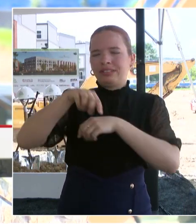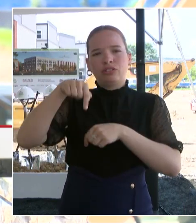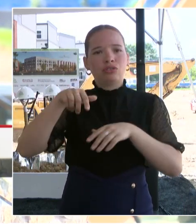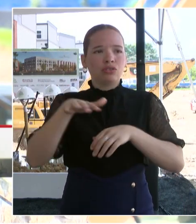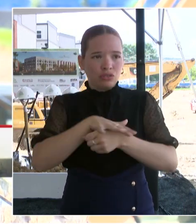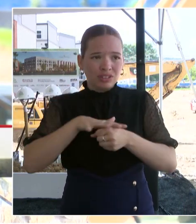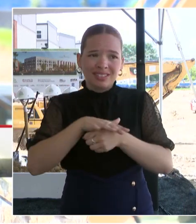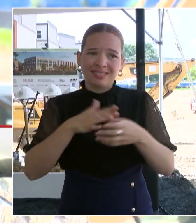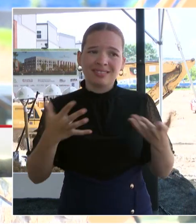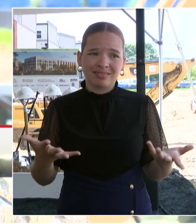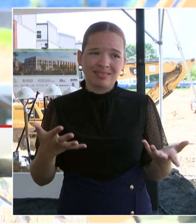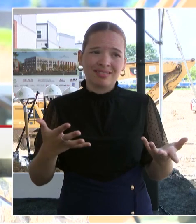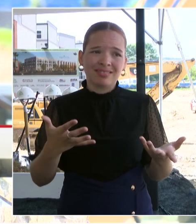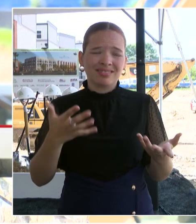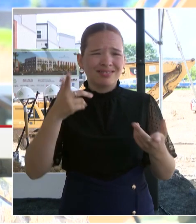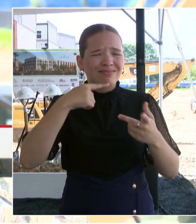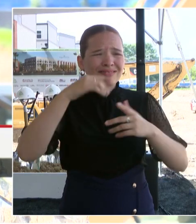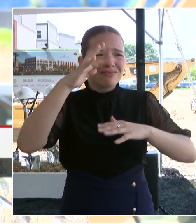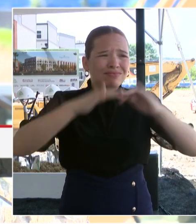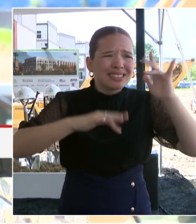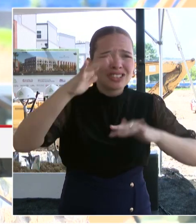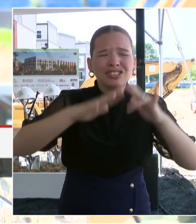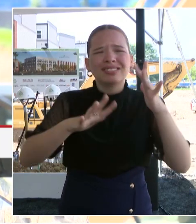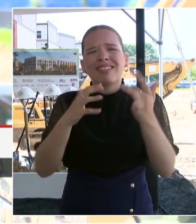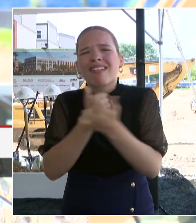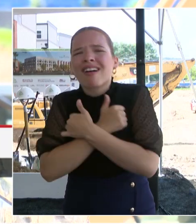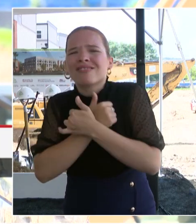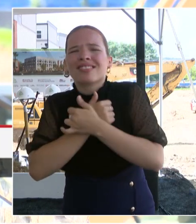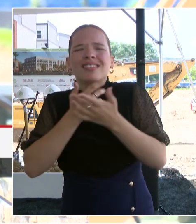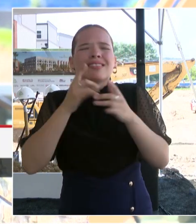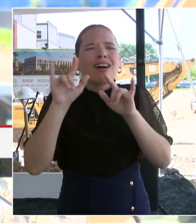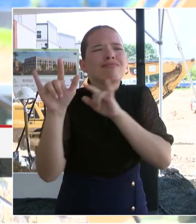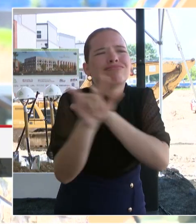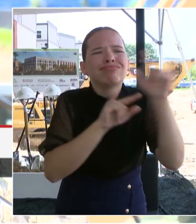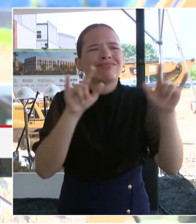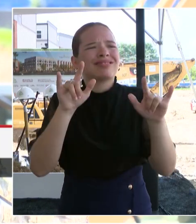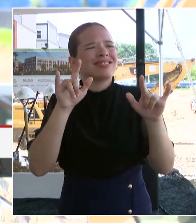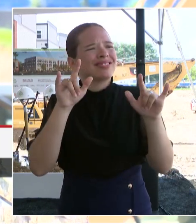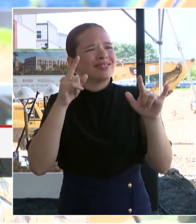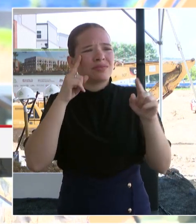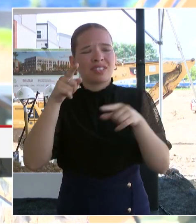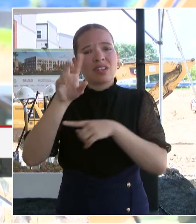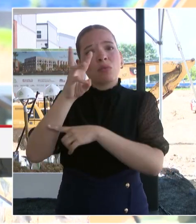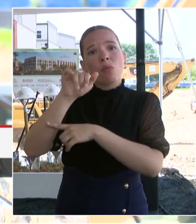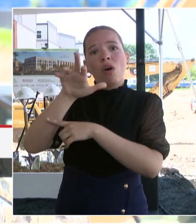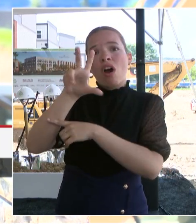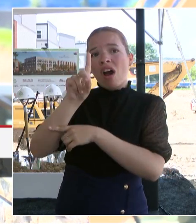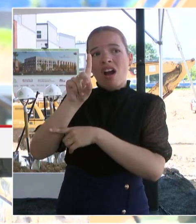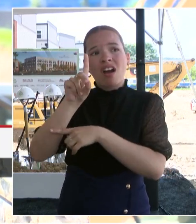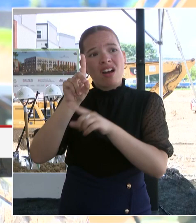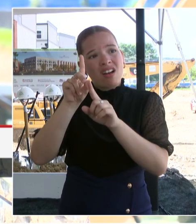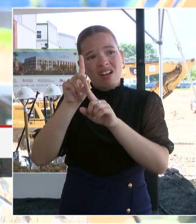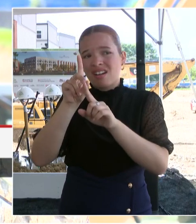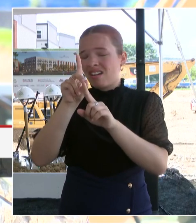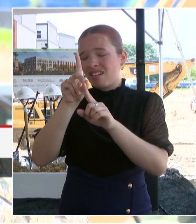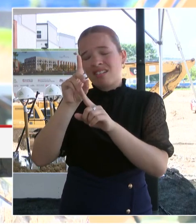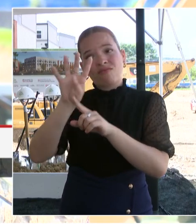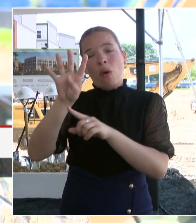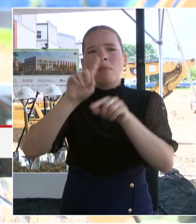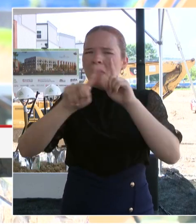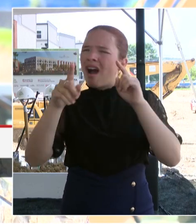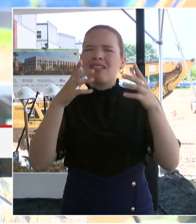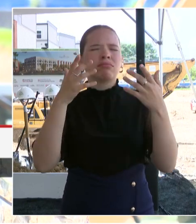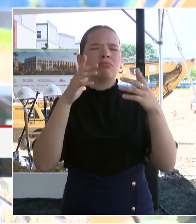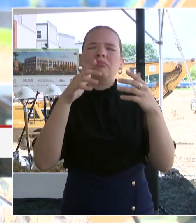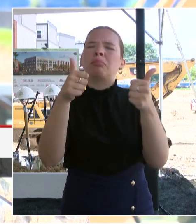loving communities, not just in Ward 4, but across all of the District of Columbia. Riggs Park residents love their